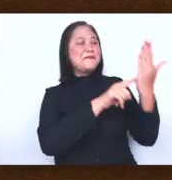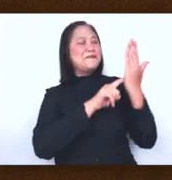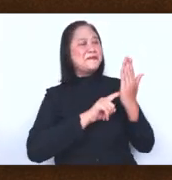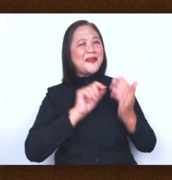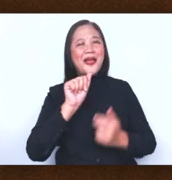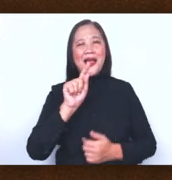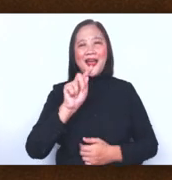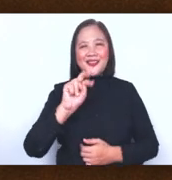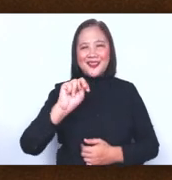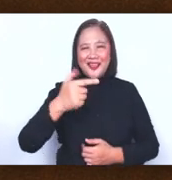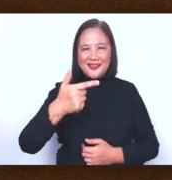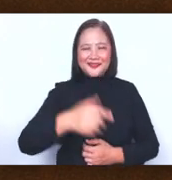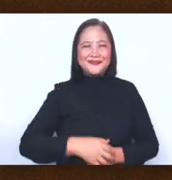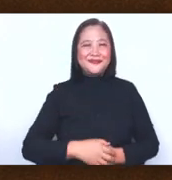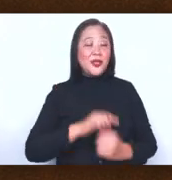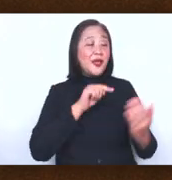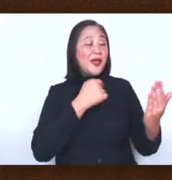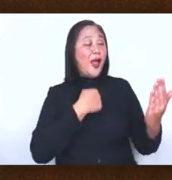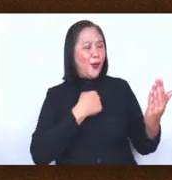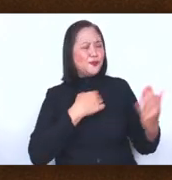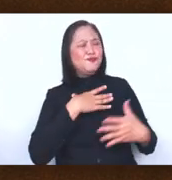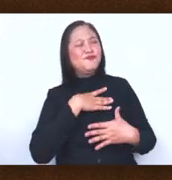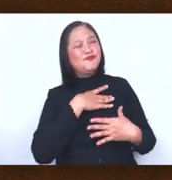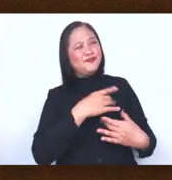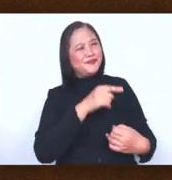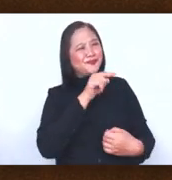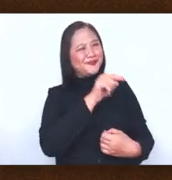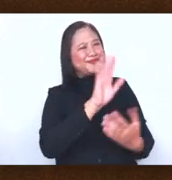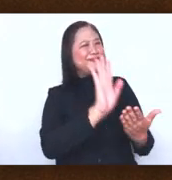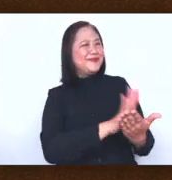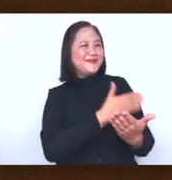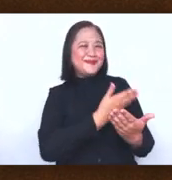Atang. At naibigan ko ang iyong pagganap.